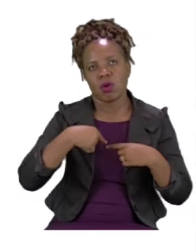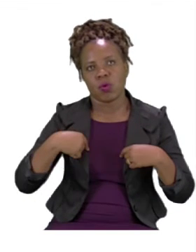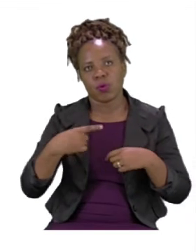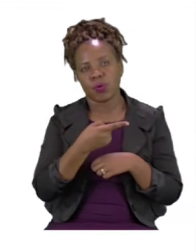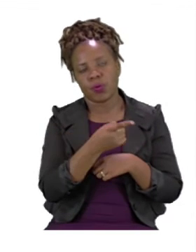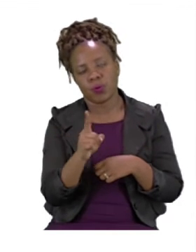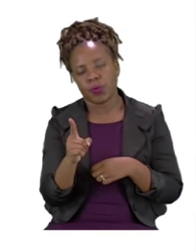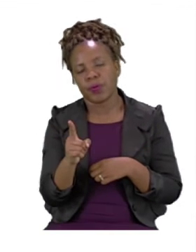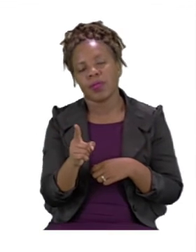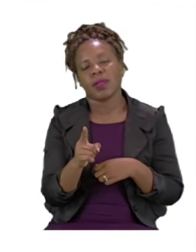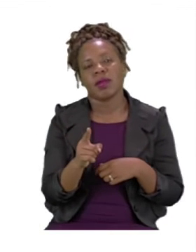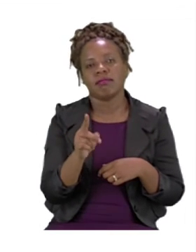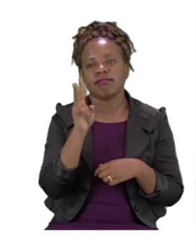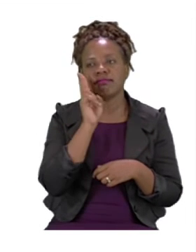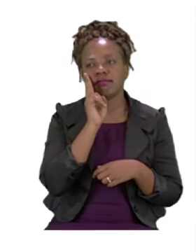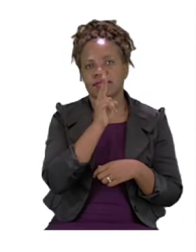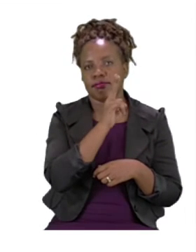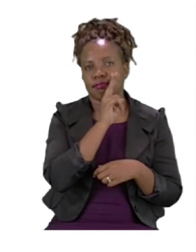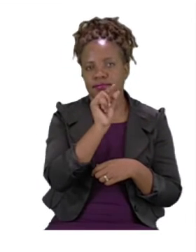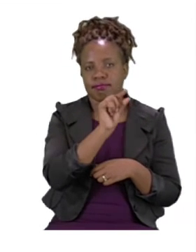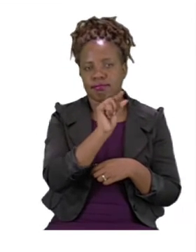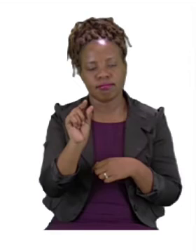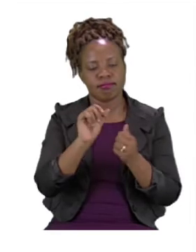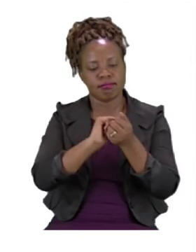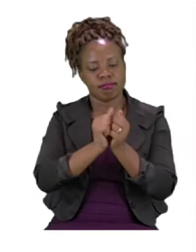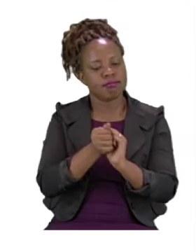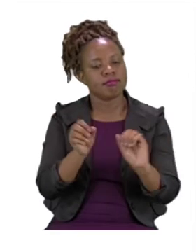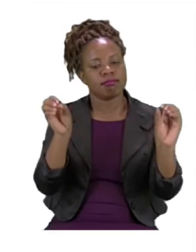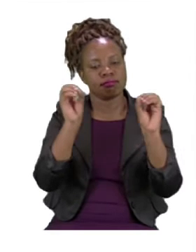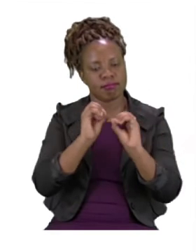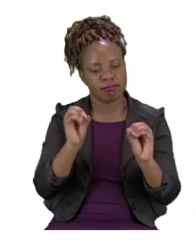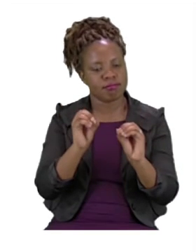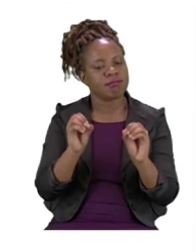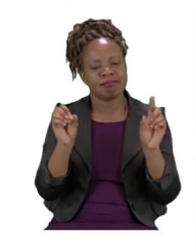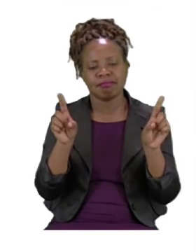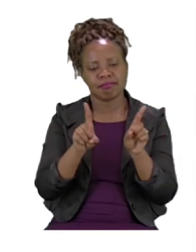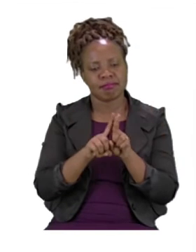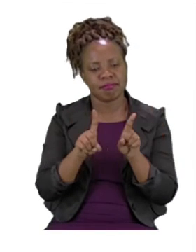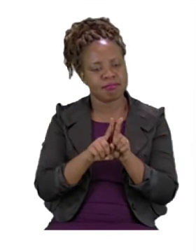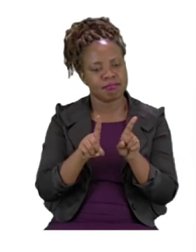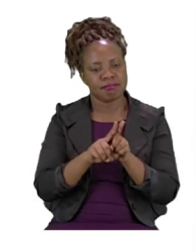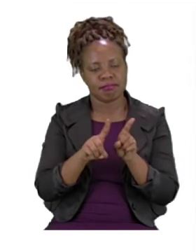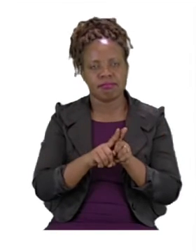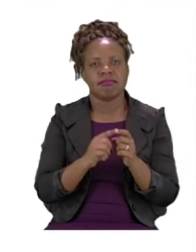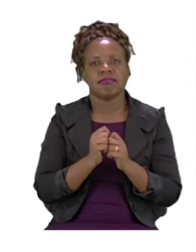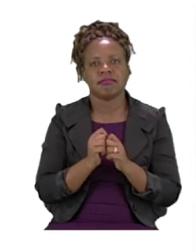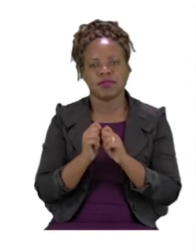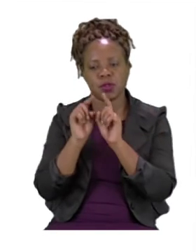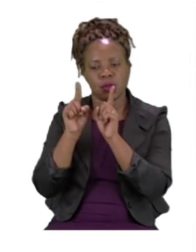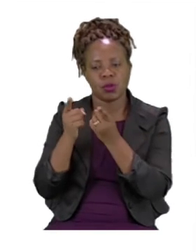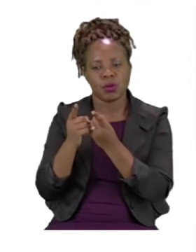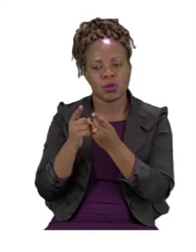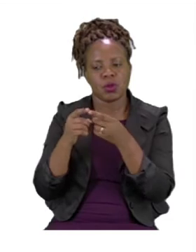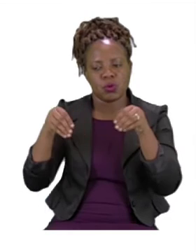not change. It remains the same. So the word do in the brackets that you can